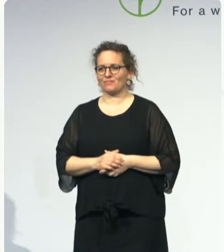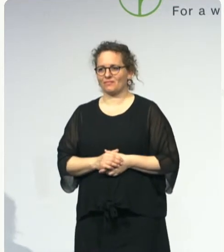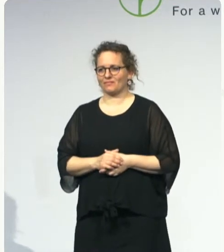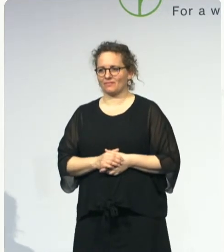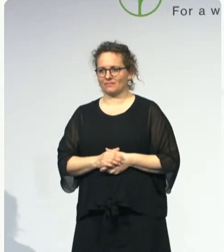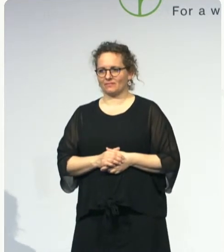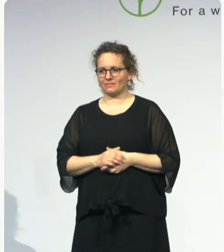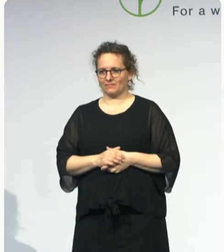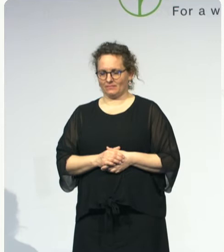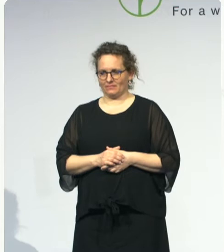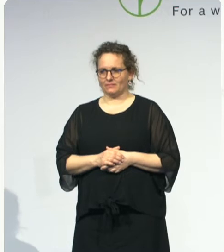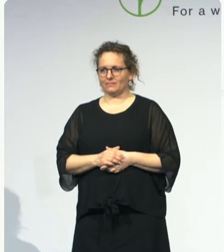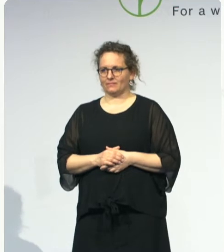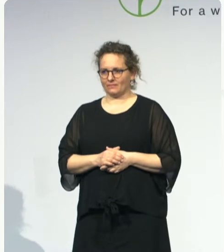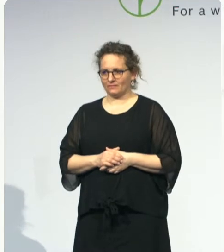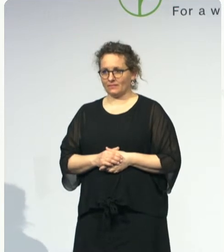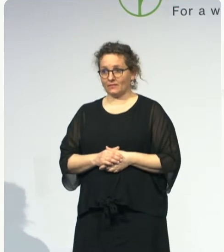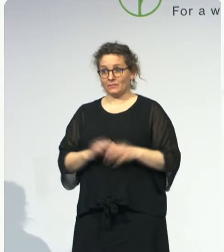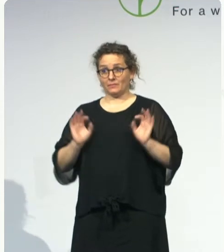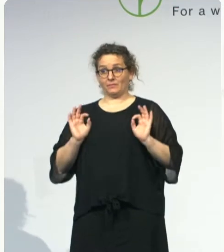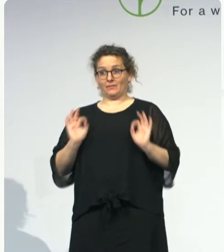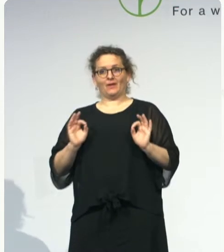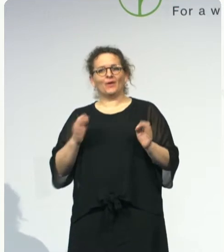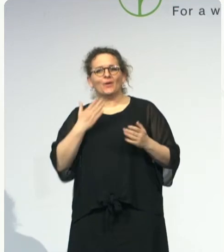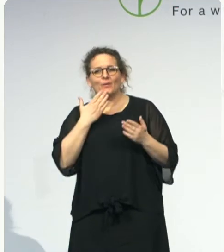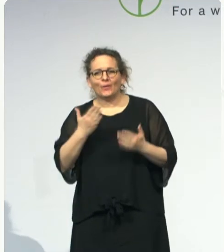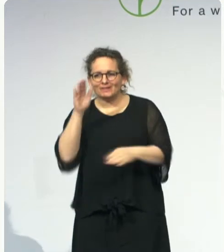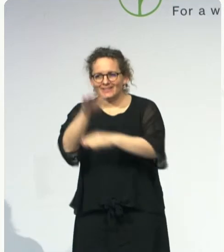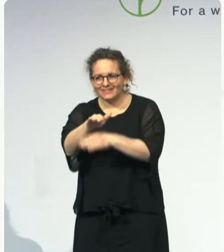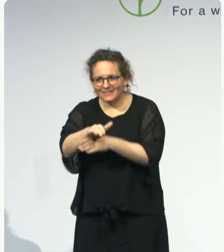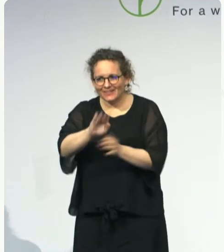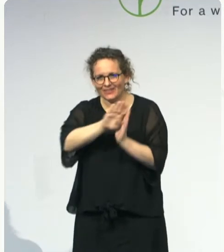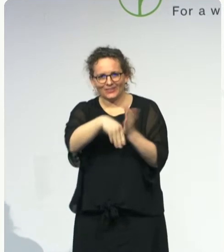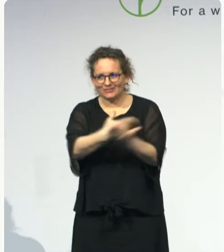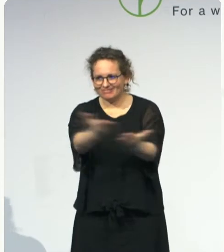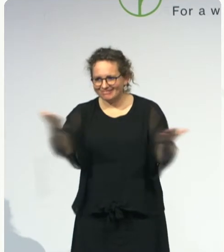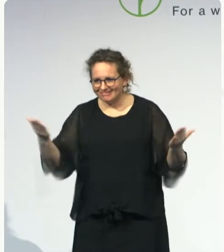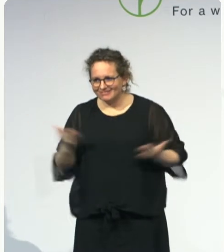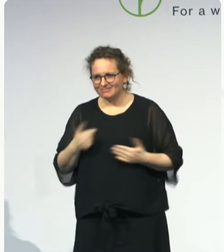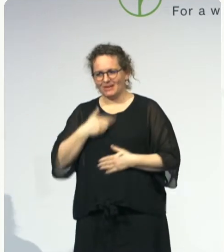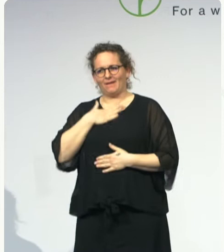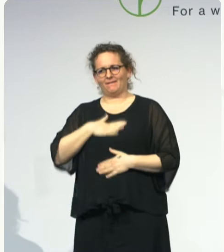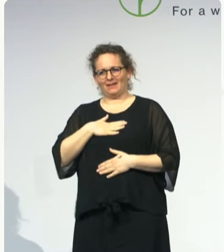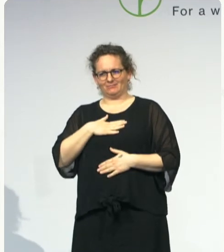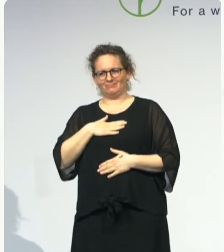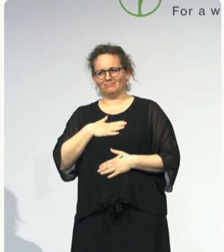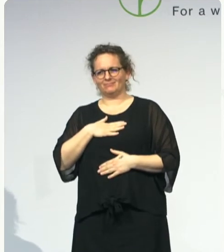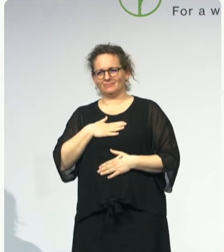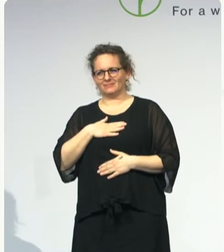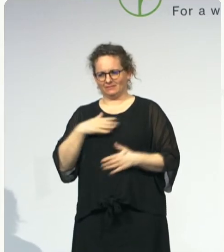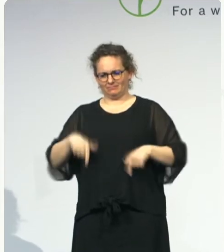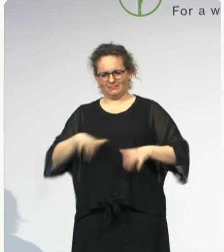Please, the floor is yours. Good afternoon, everyone. Now let us take you to Zanzibar, and we are going to talk about improving